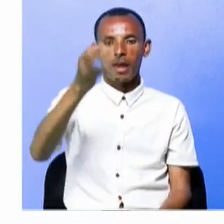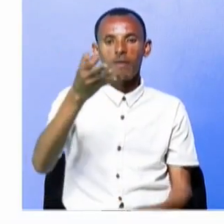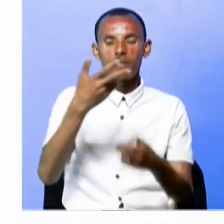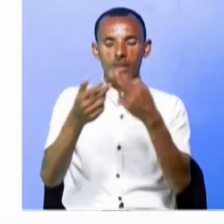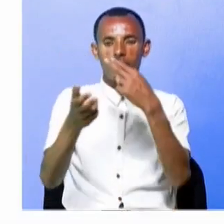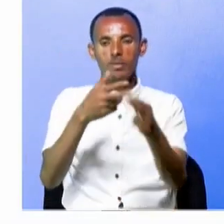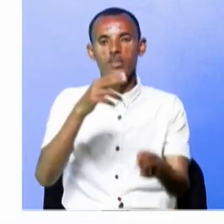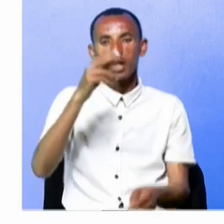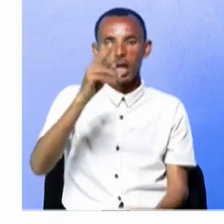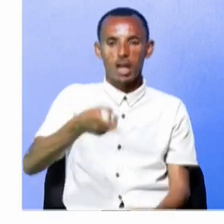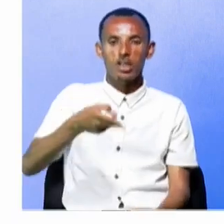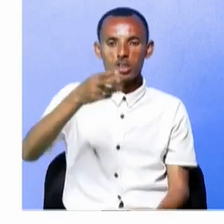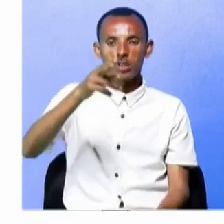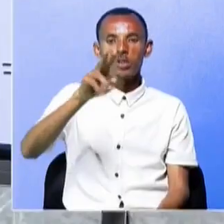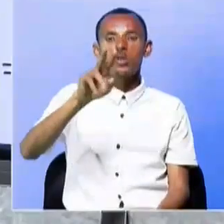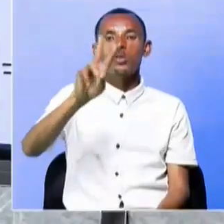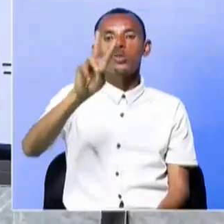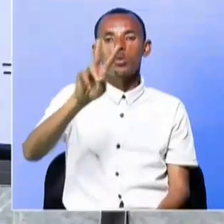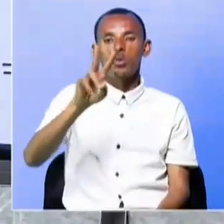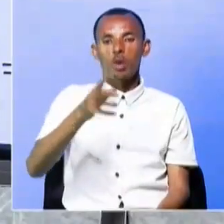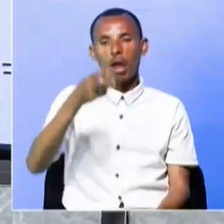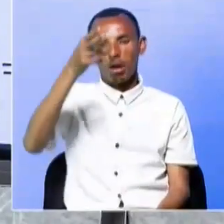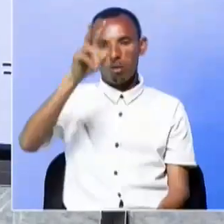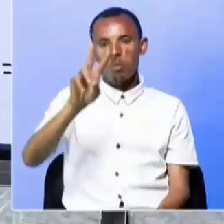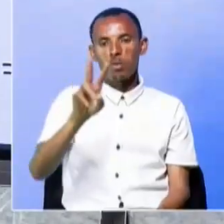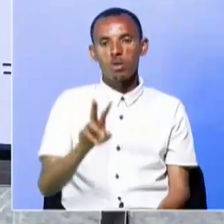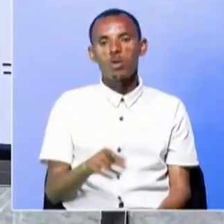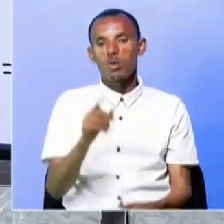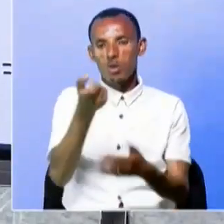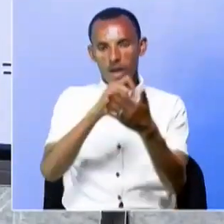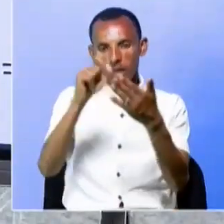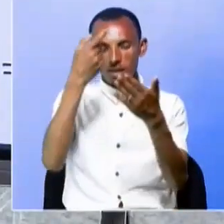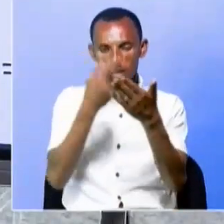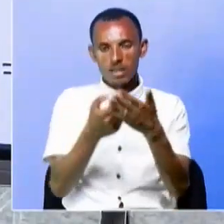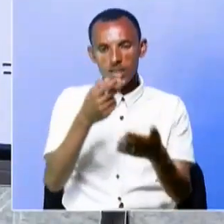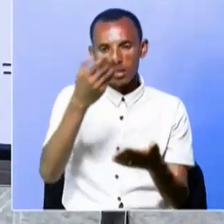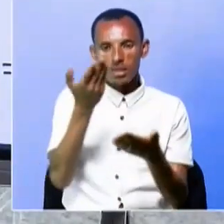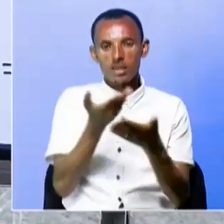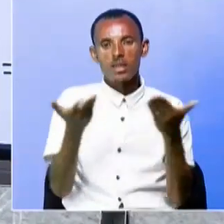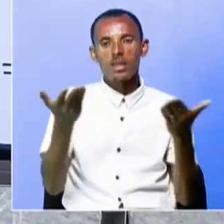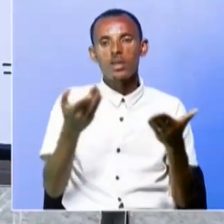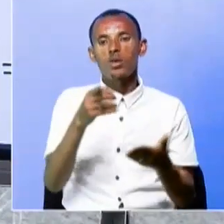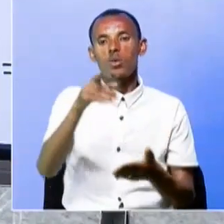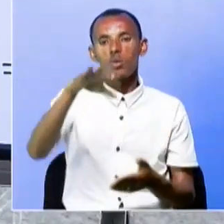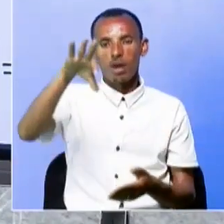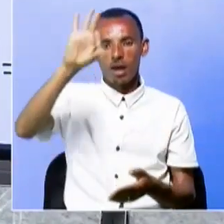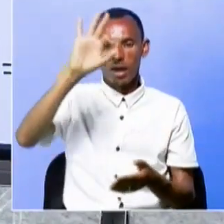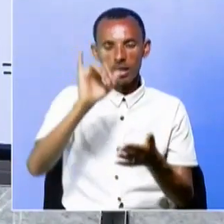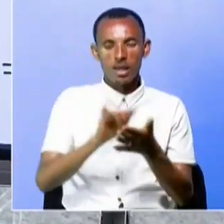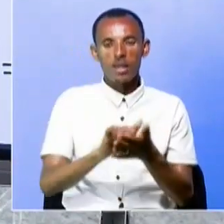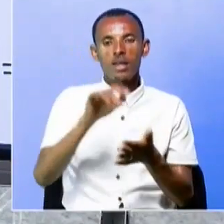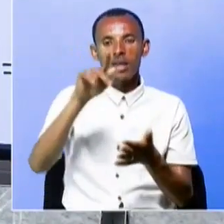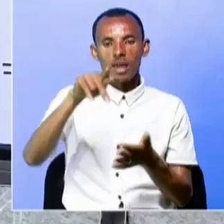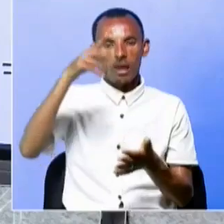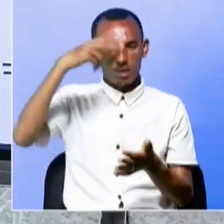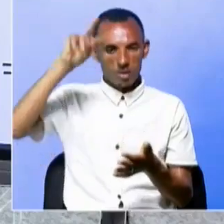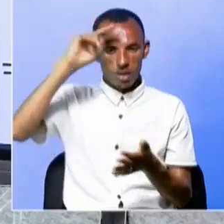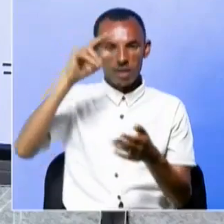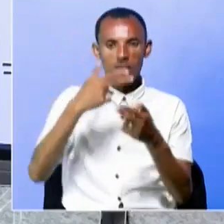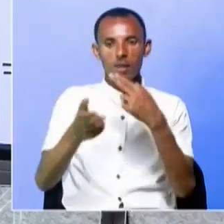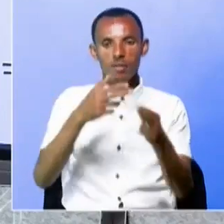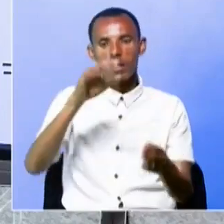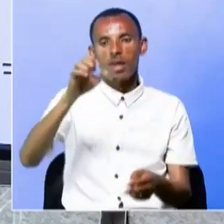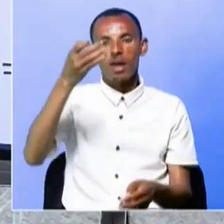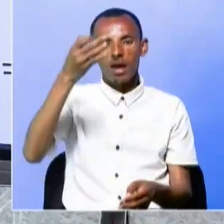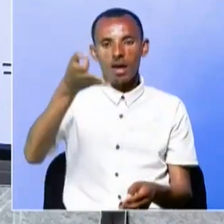times H2, okay? Whenever you rewrite this thing, you obtain that K squared times EF